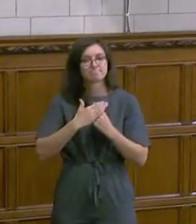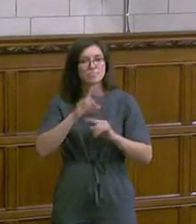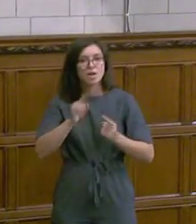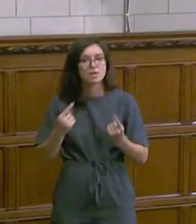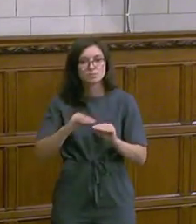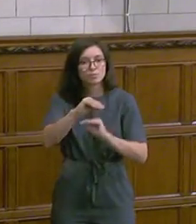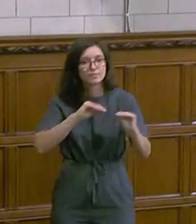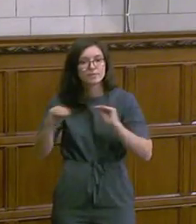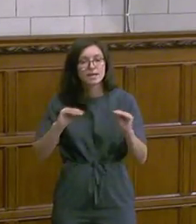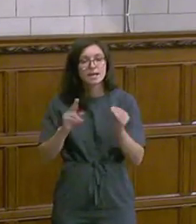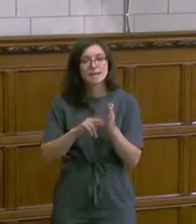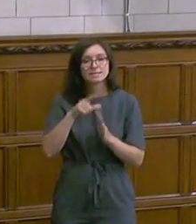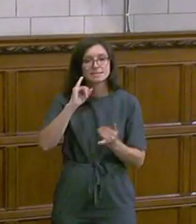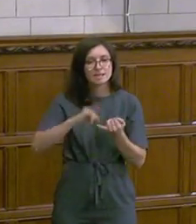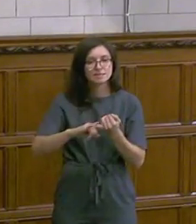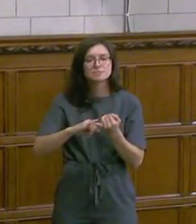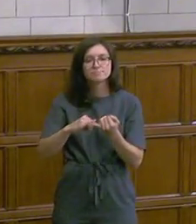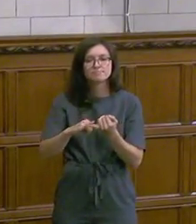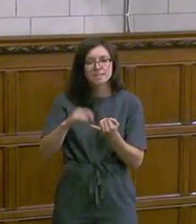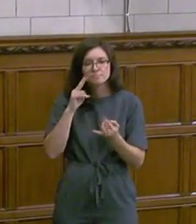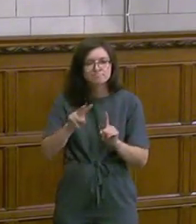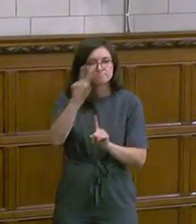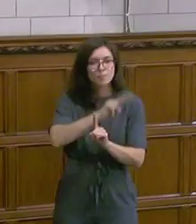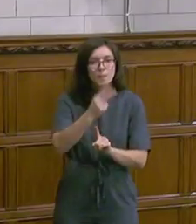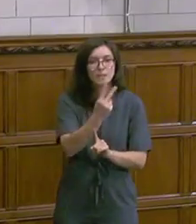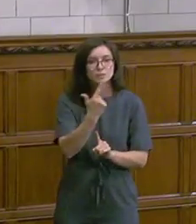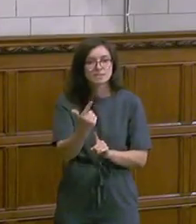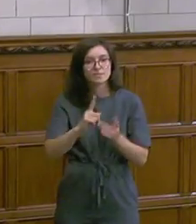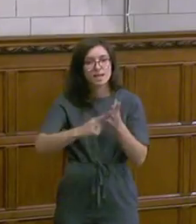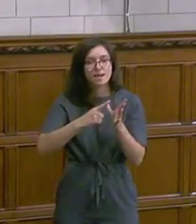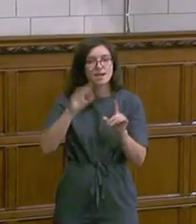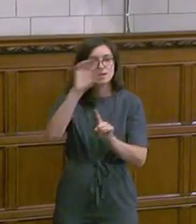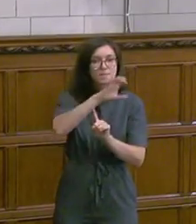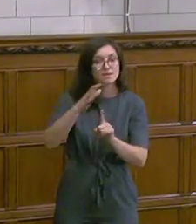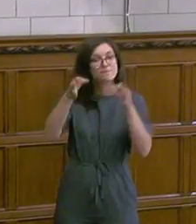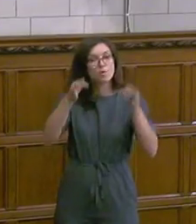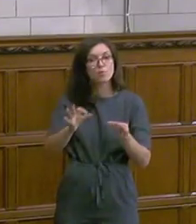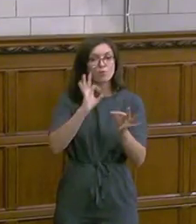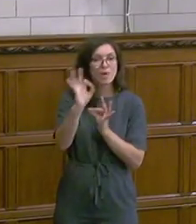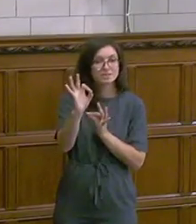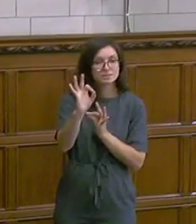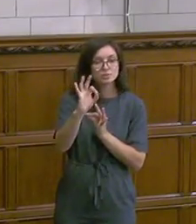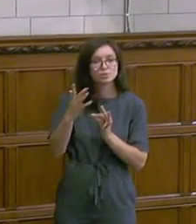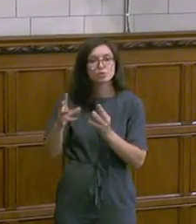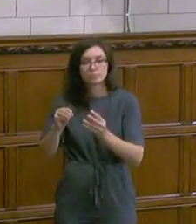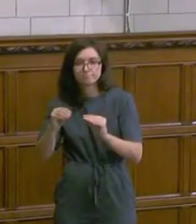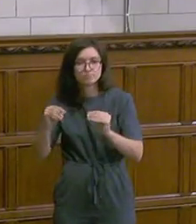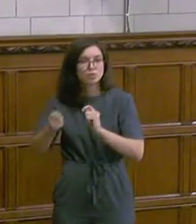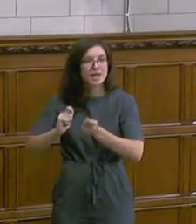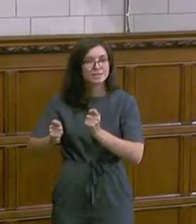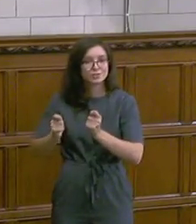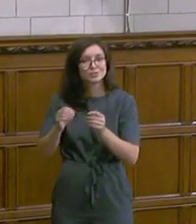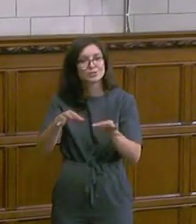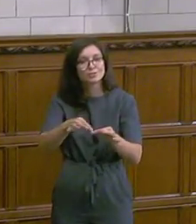The NDCS understand that 27 local authorities made a formal request for disapplication of the ring fence,